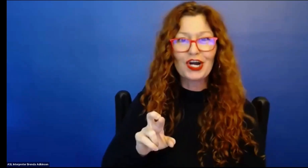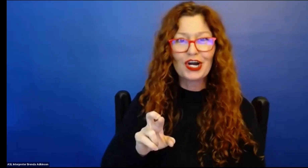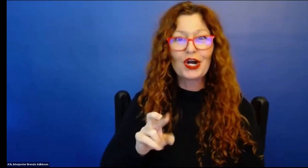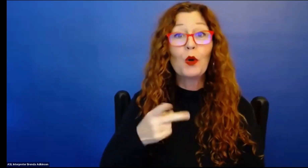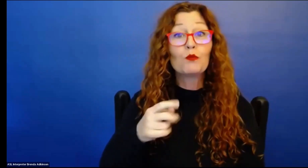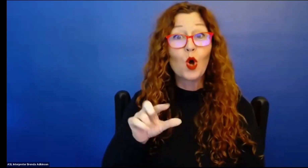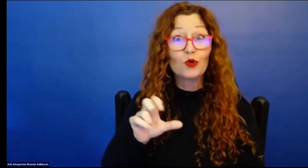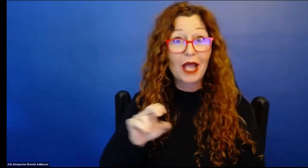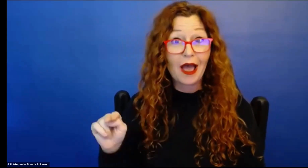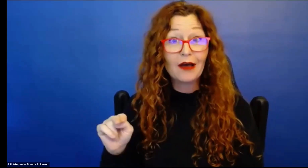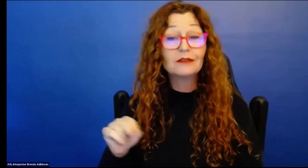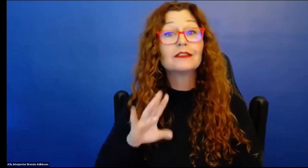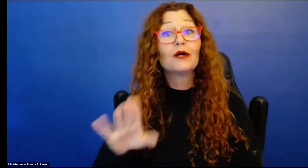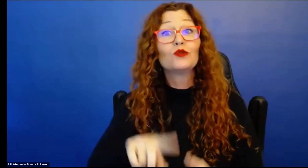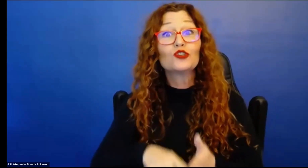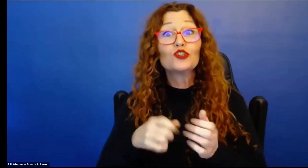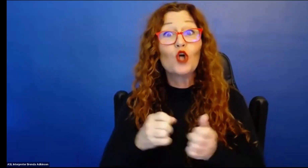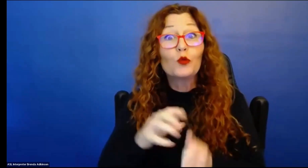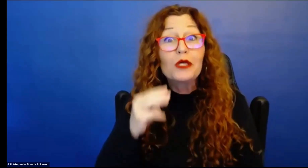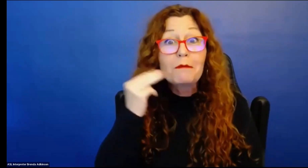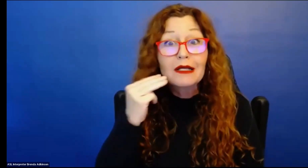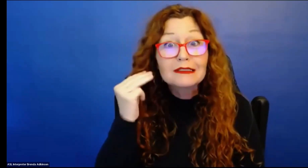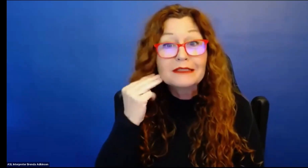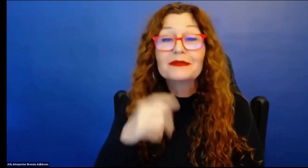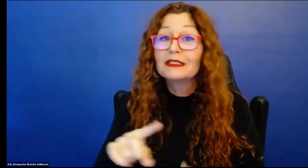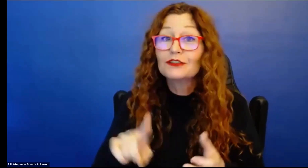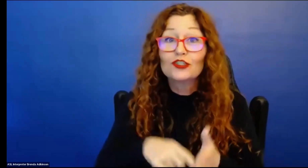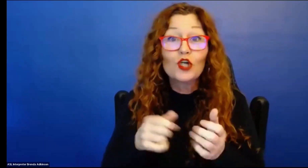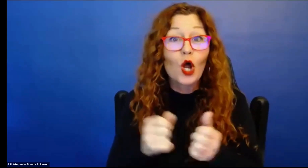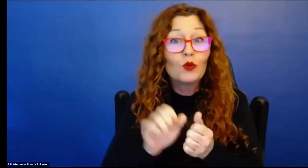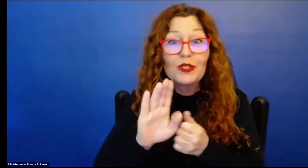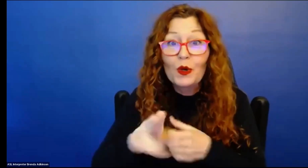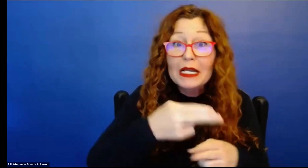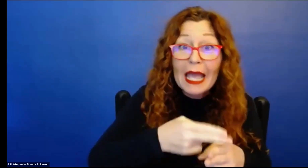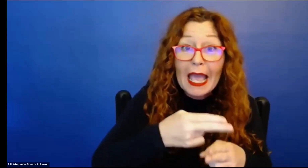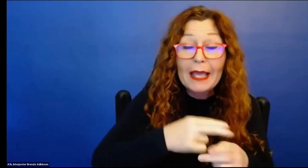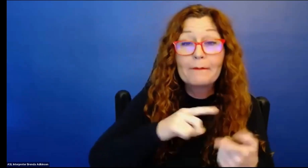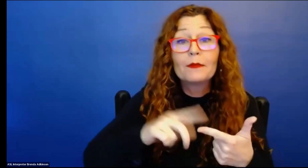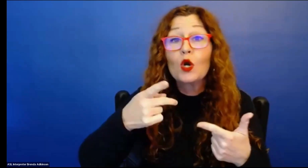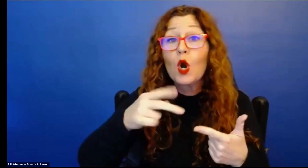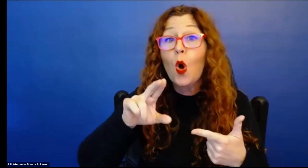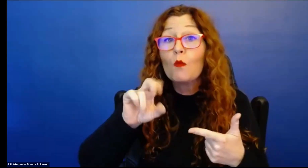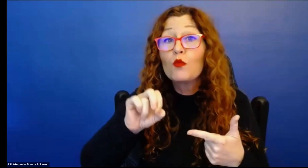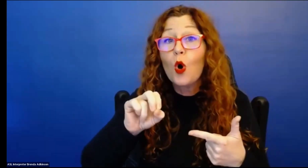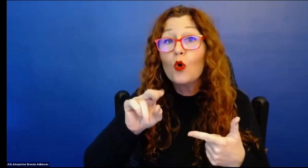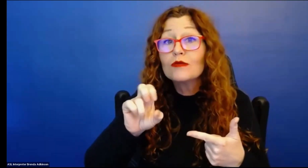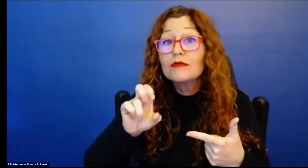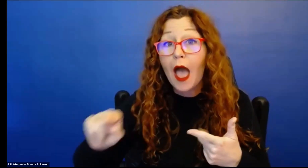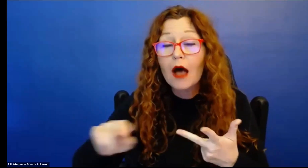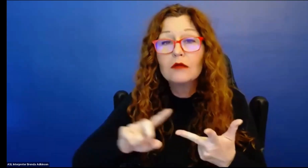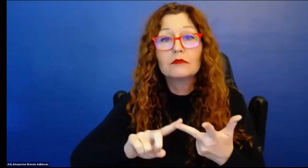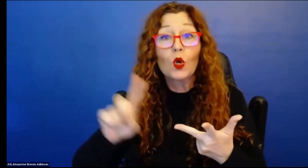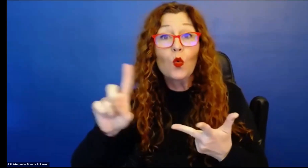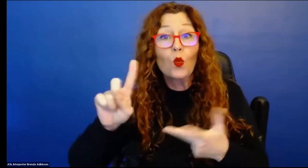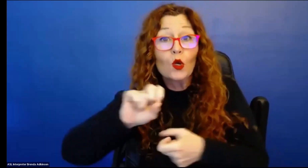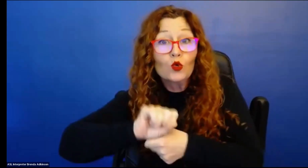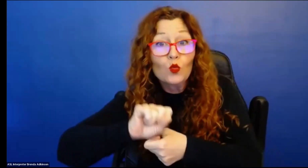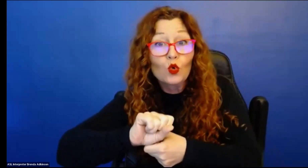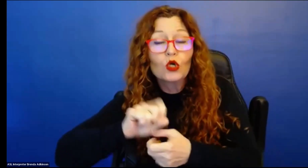with your names, your pronouns, where you work, what role you have, and then let's go